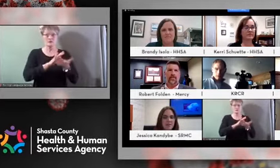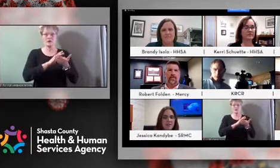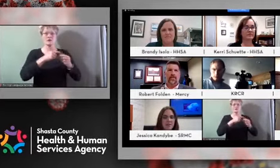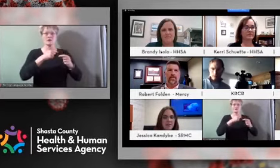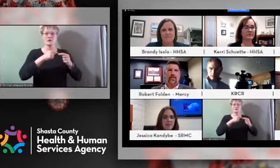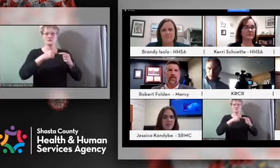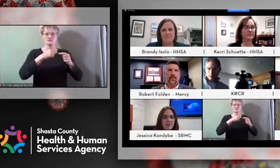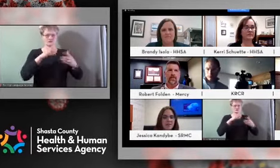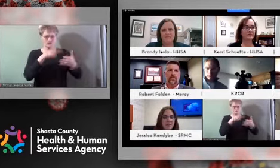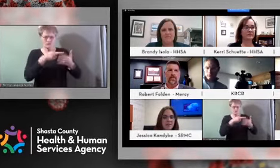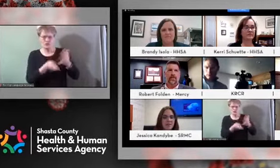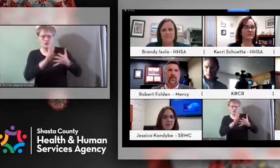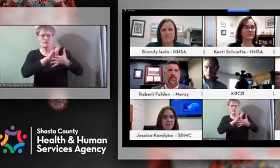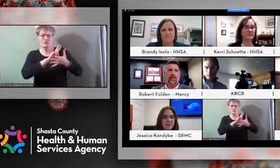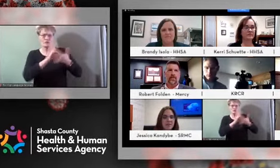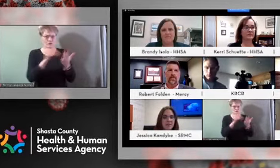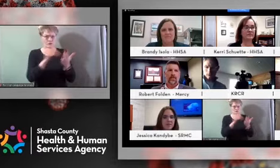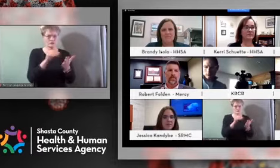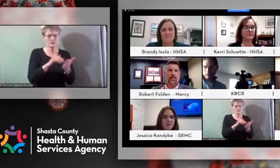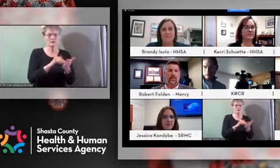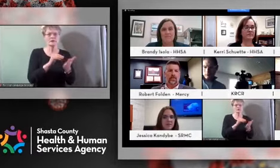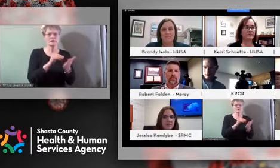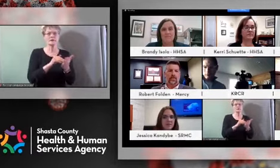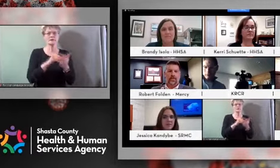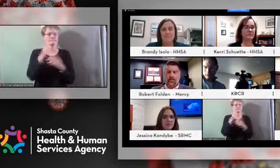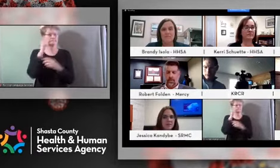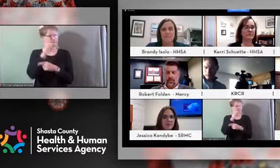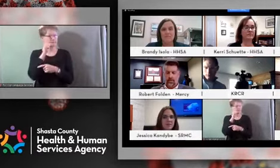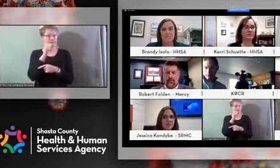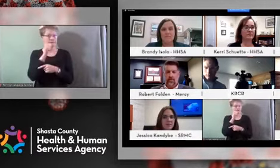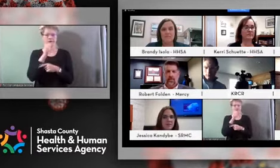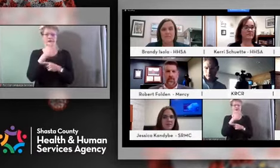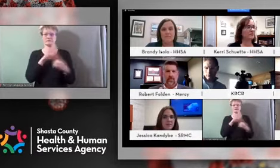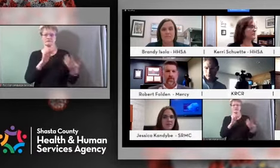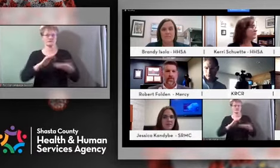constant contact with our partners, and just preparing for what may come.